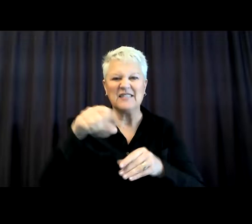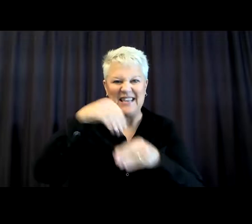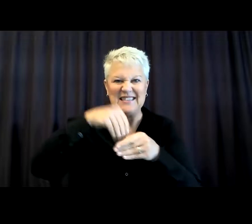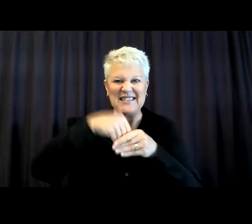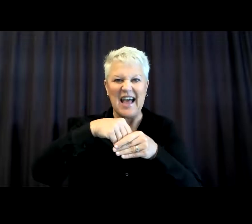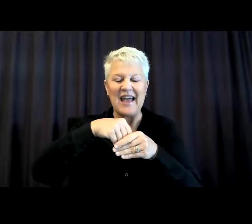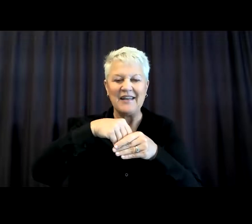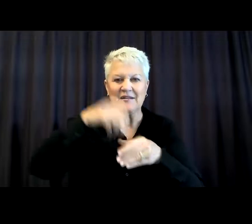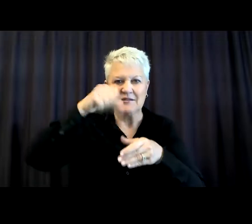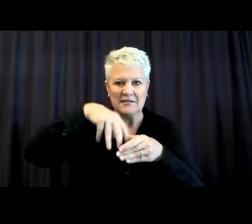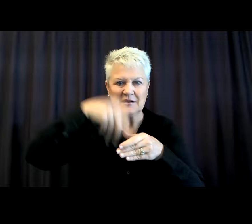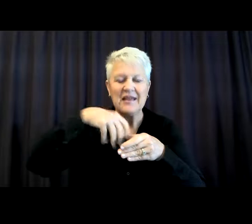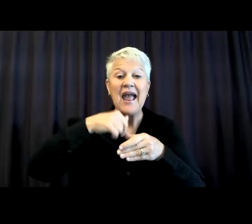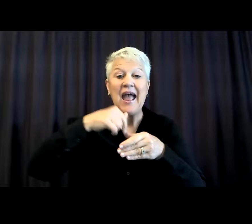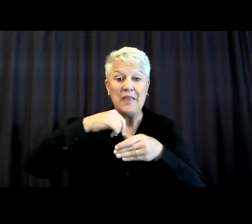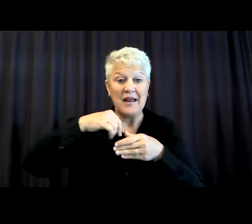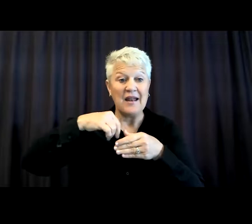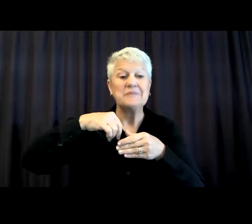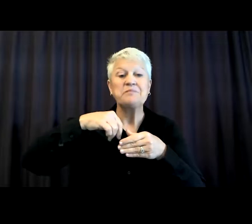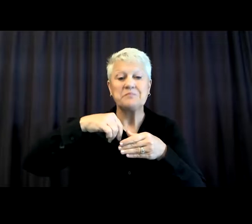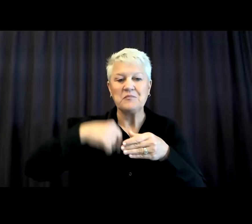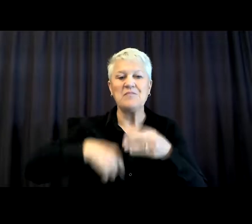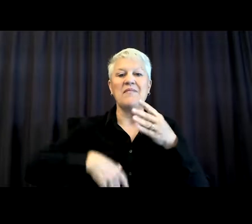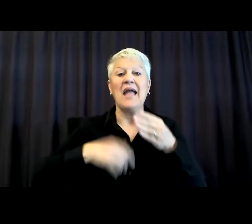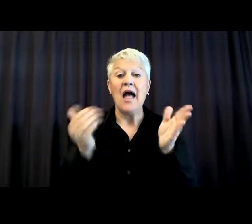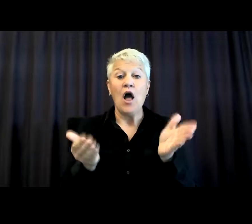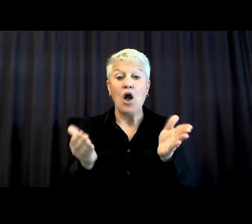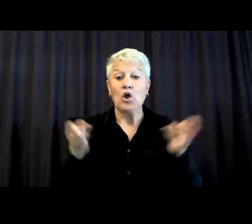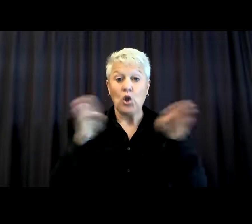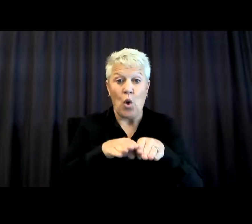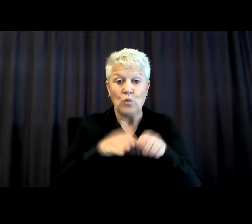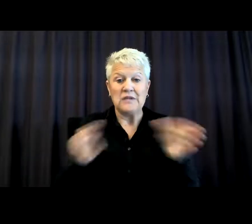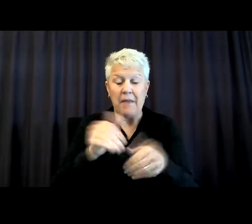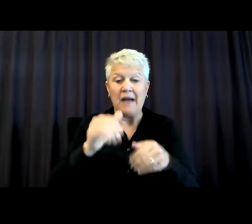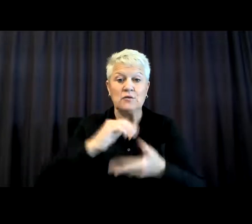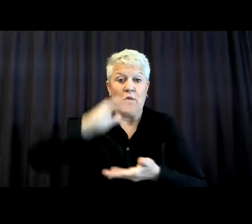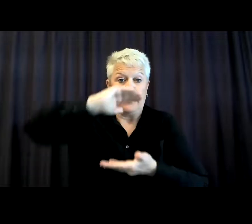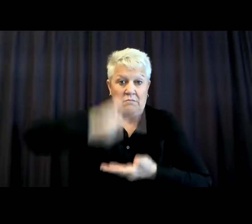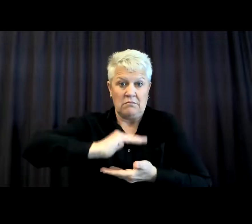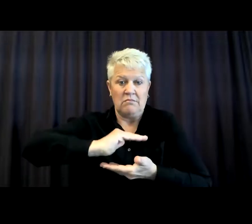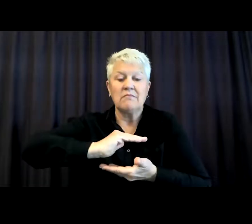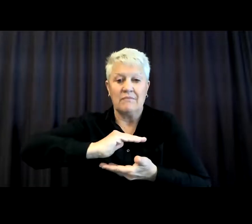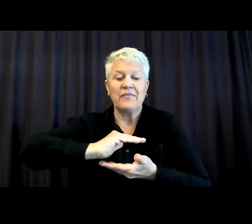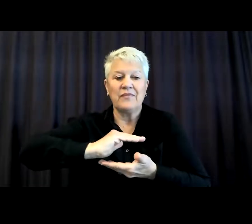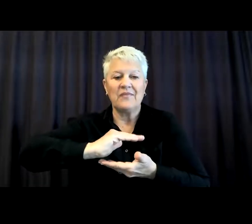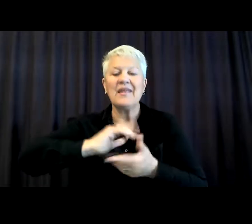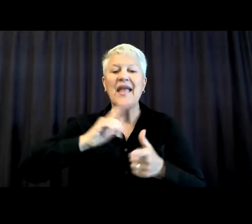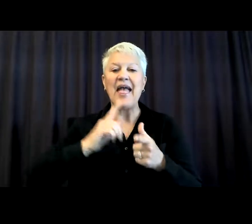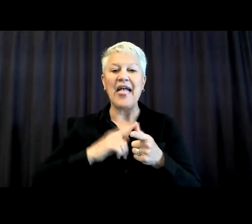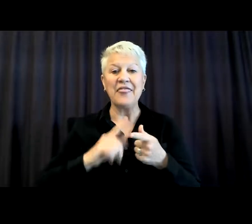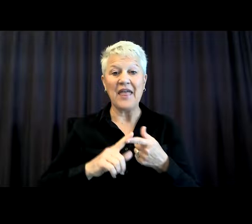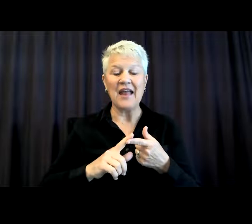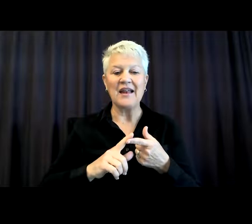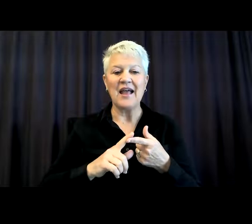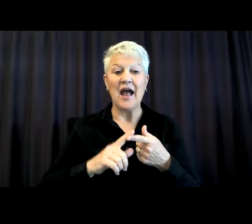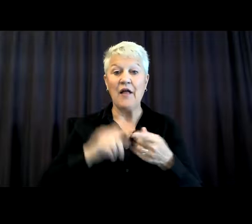this and attach them, and then close the box. They have the lid and the top and the bottom. And then the